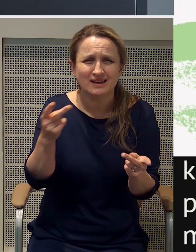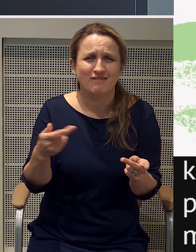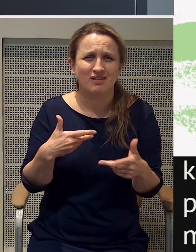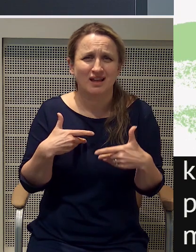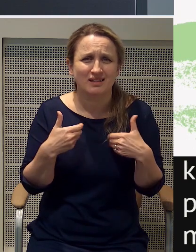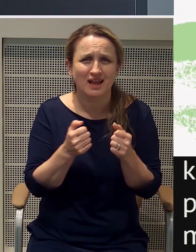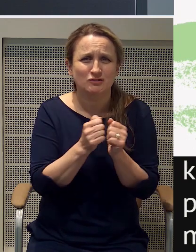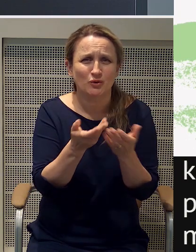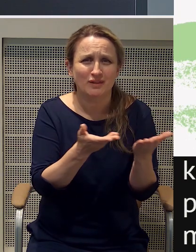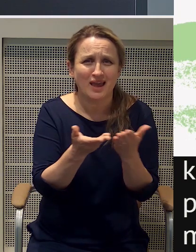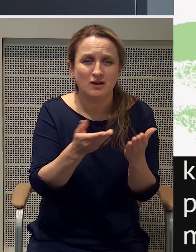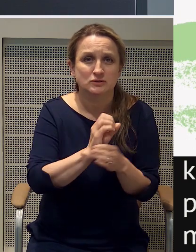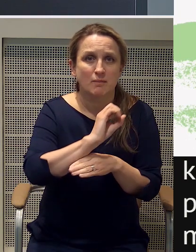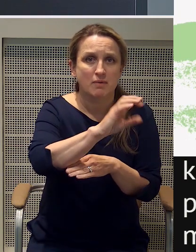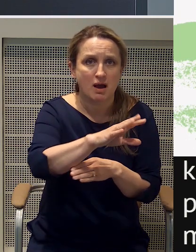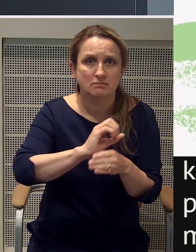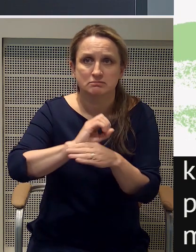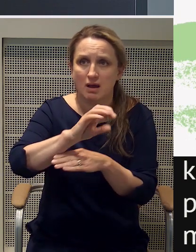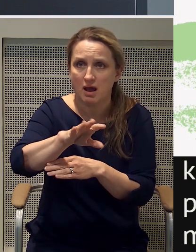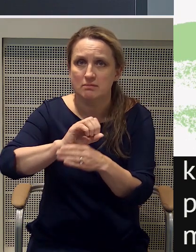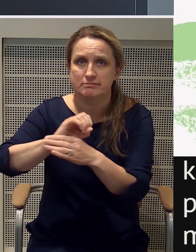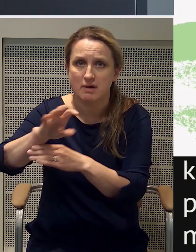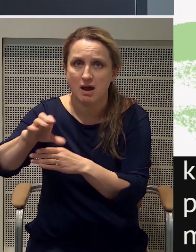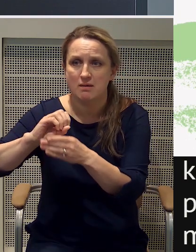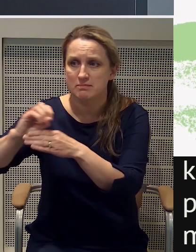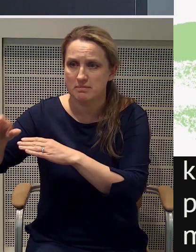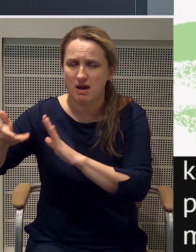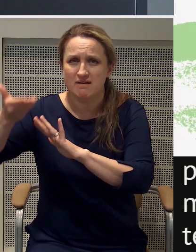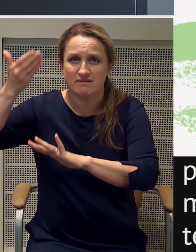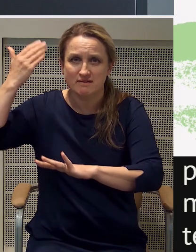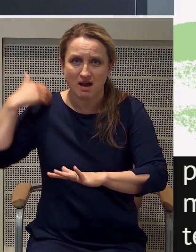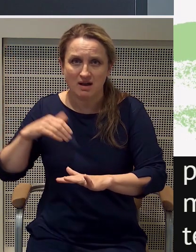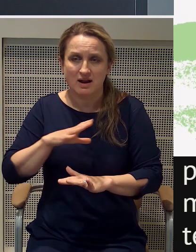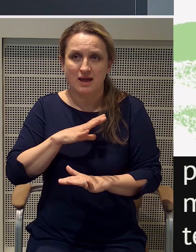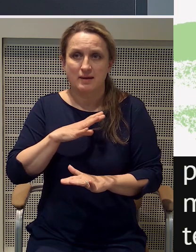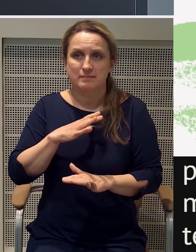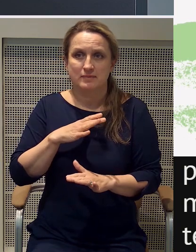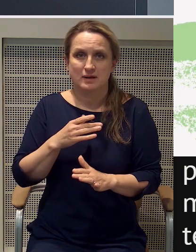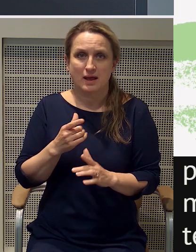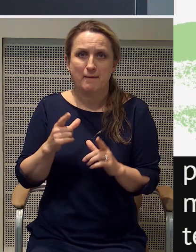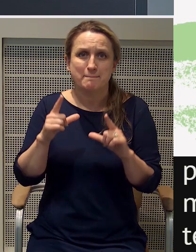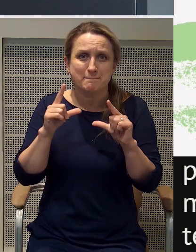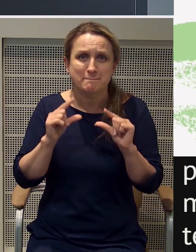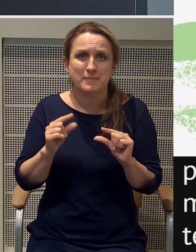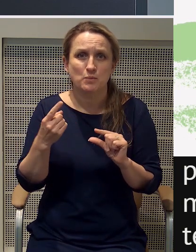Genetics Association has helped me to apply several times,